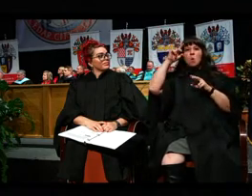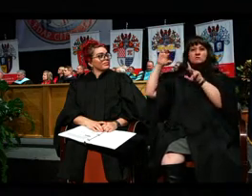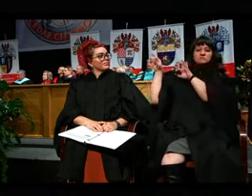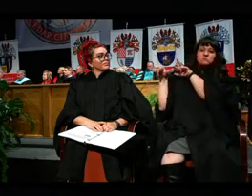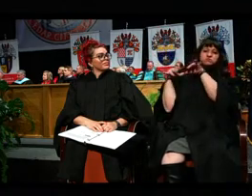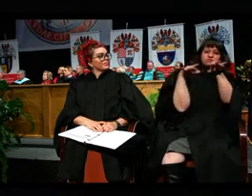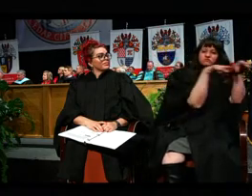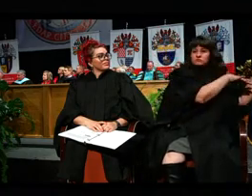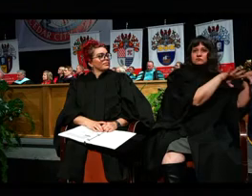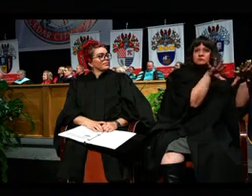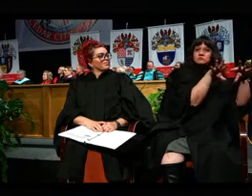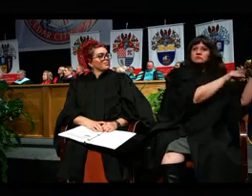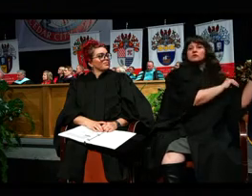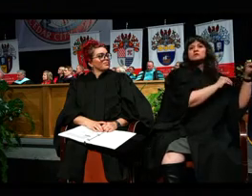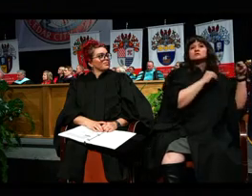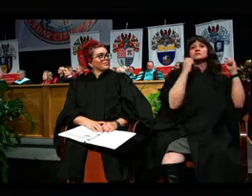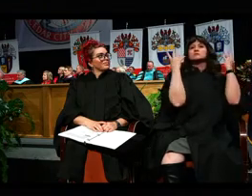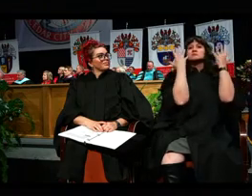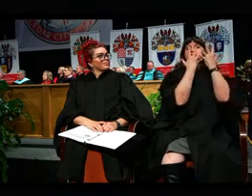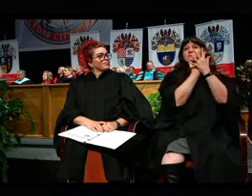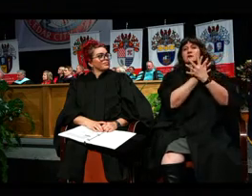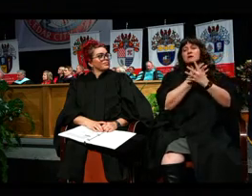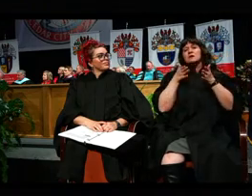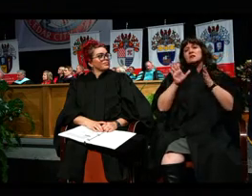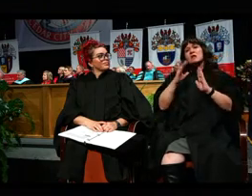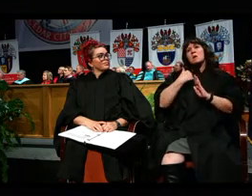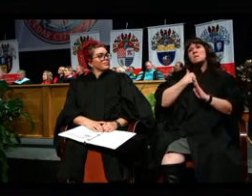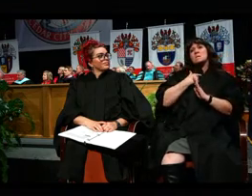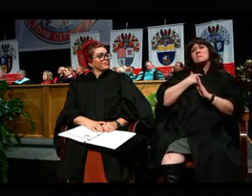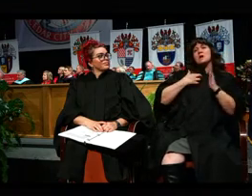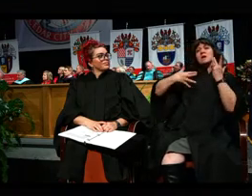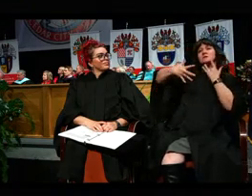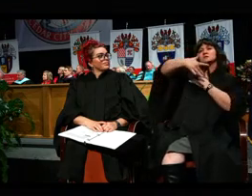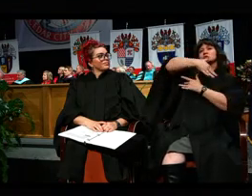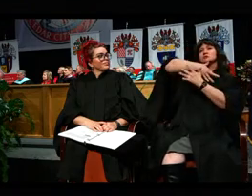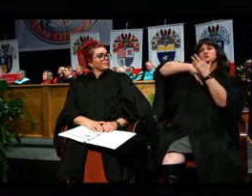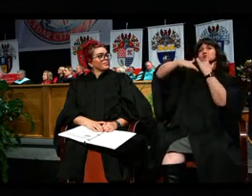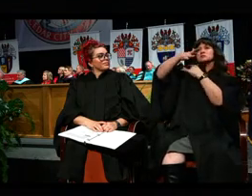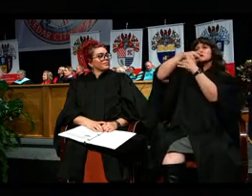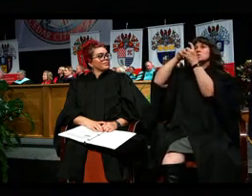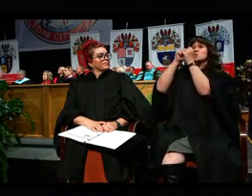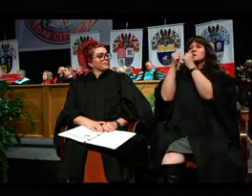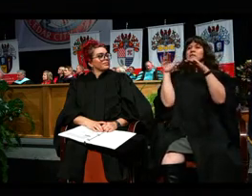let my hoarse song twine with the night wind.